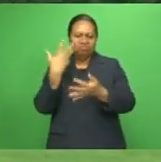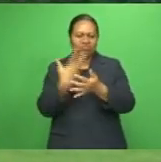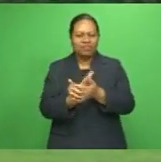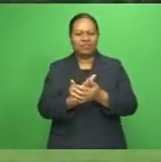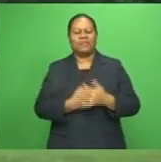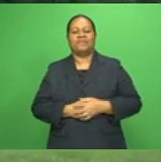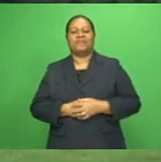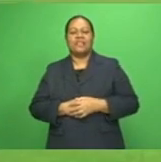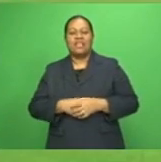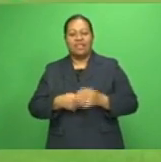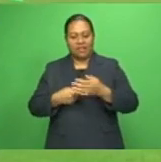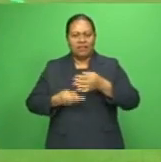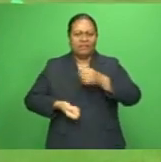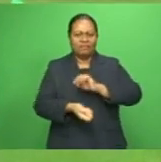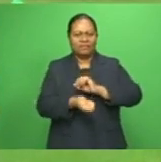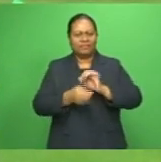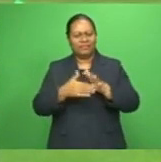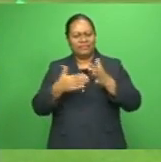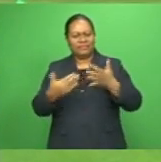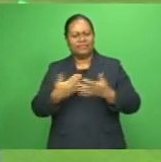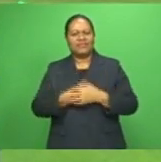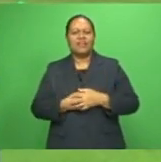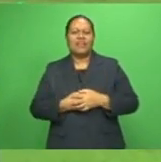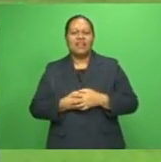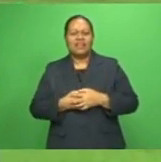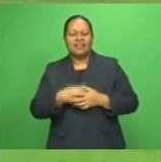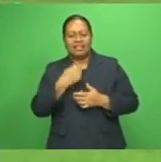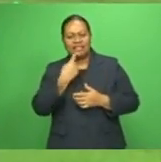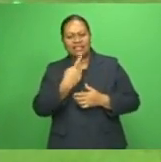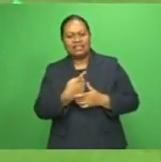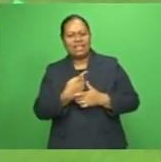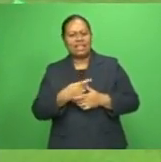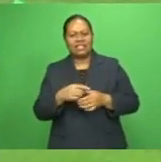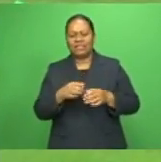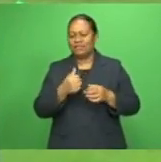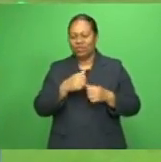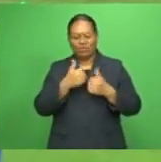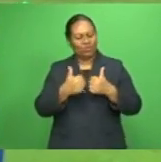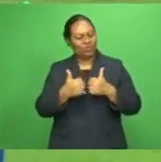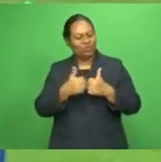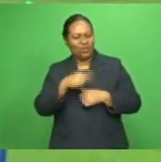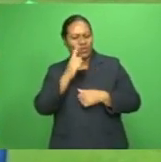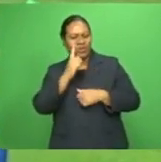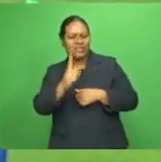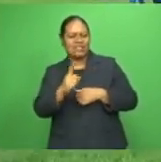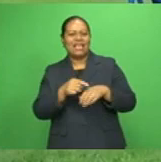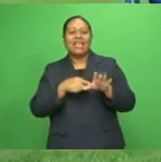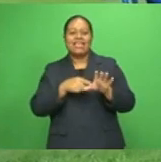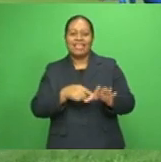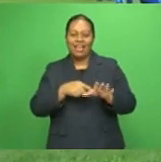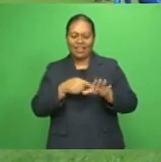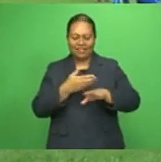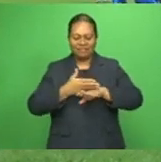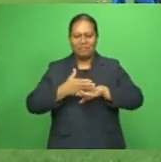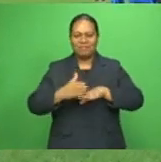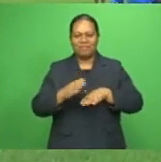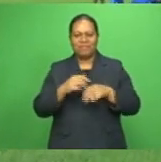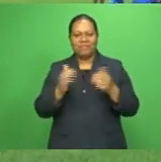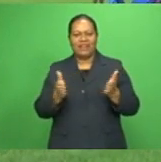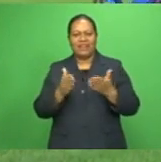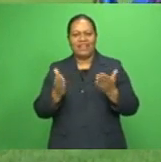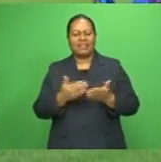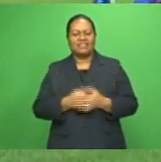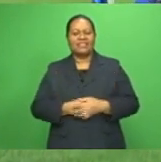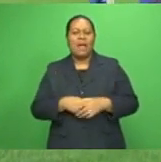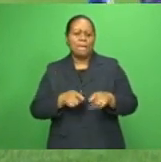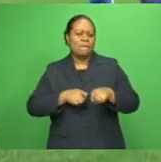weeks, and Cricket Fiji Chief Executive Alex Kondrote says it's been so heartwarming to see so many new players. Kondrote says